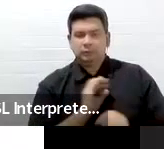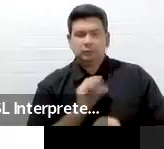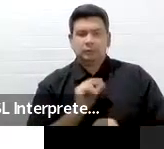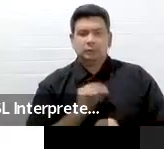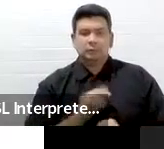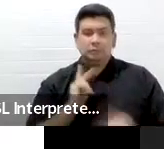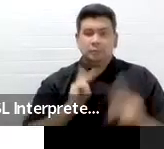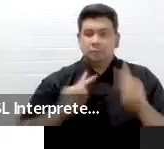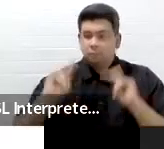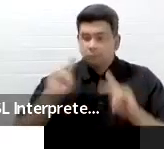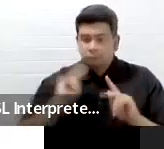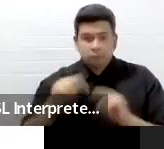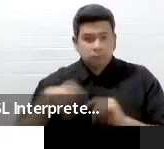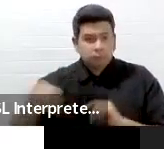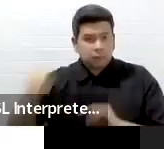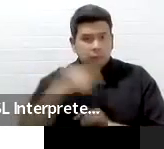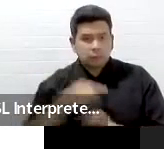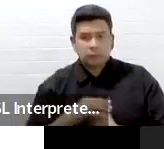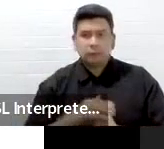people becoming